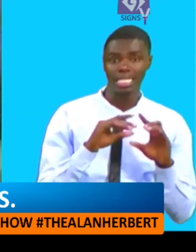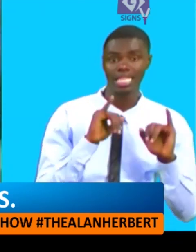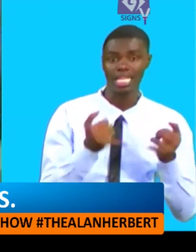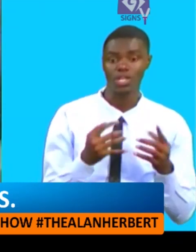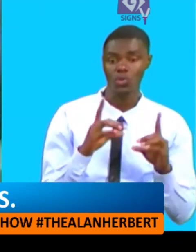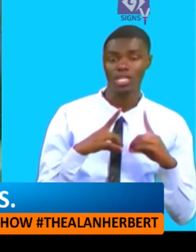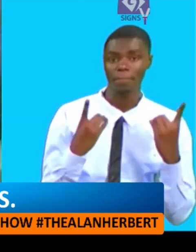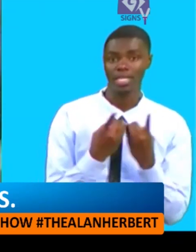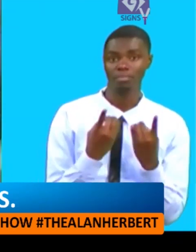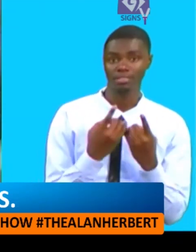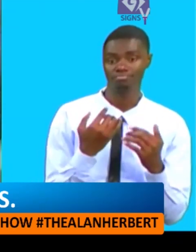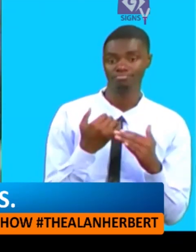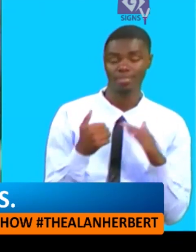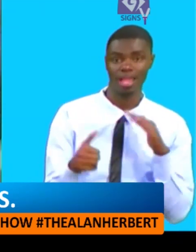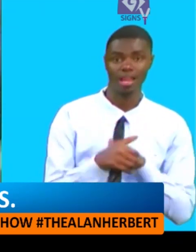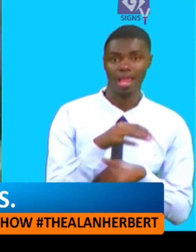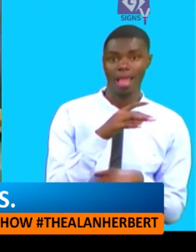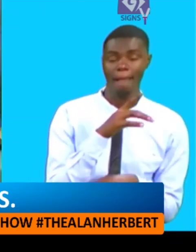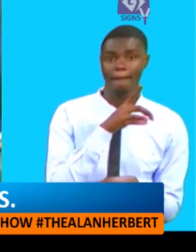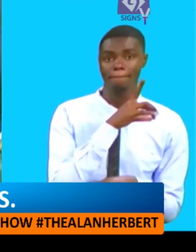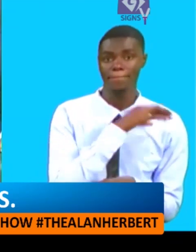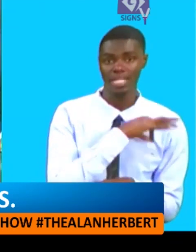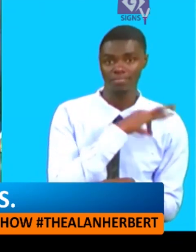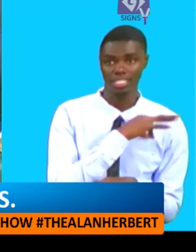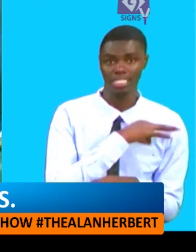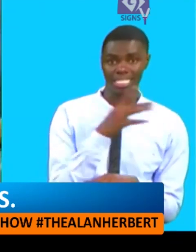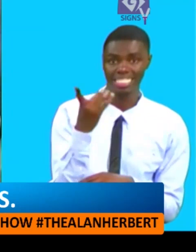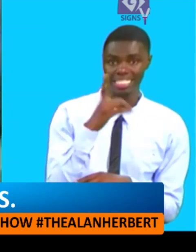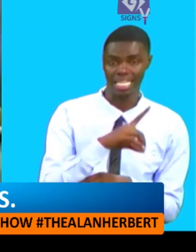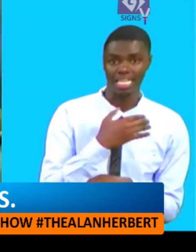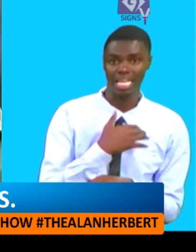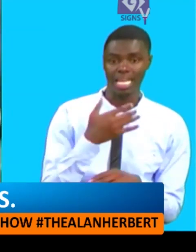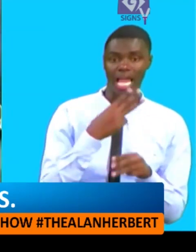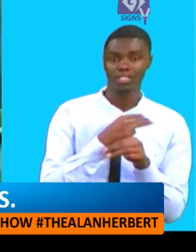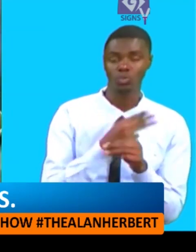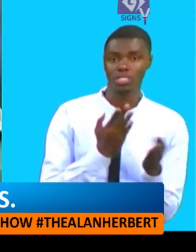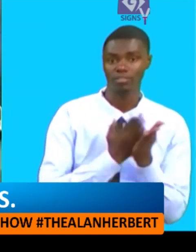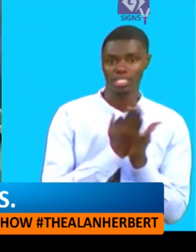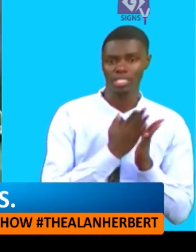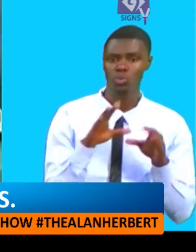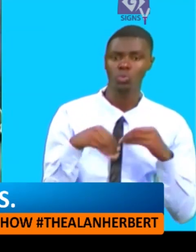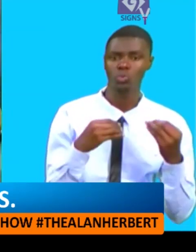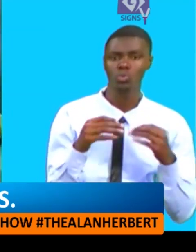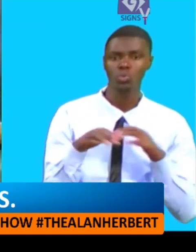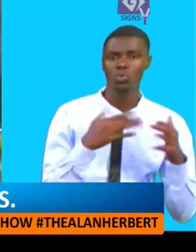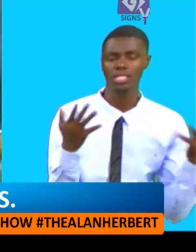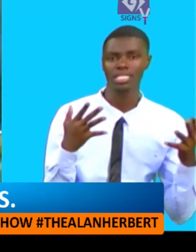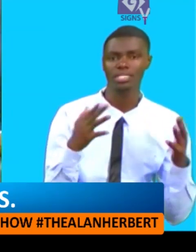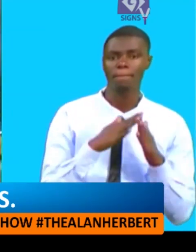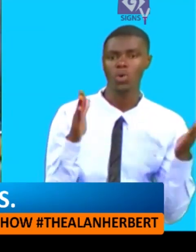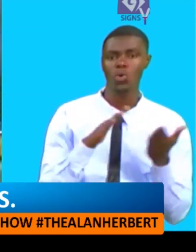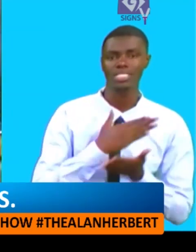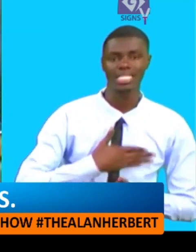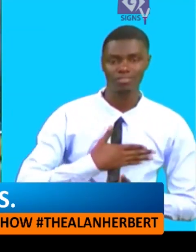That I am in right now, benefits design and actuarial services. Yes. So we can be able to do things more scientifically and rely on data to